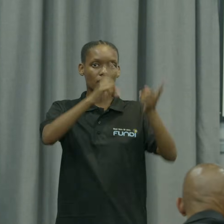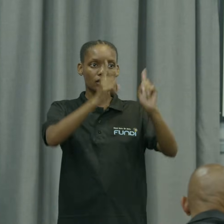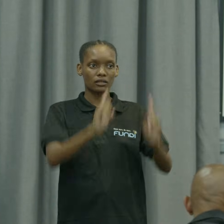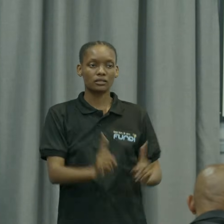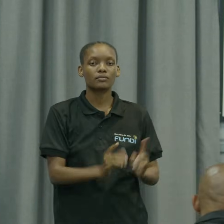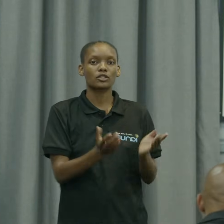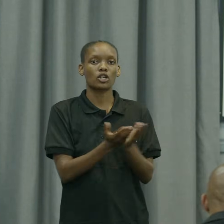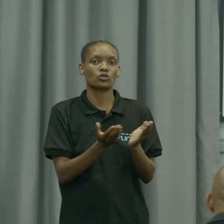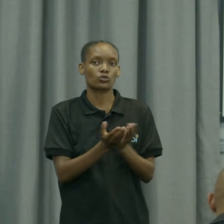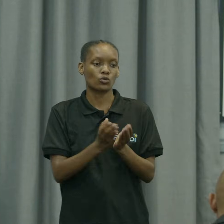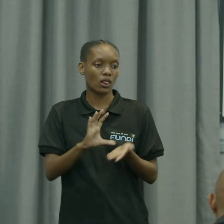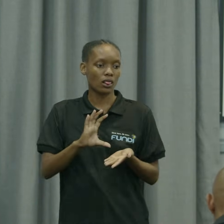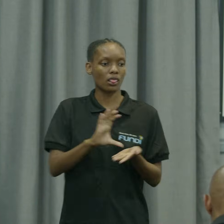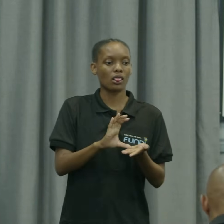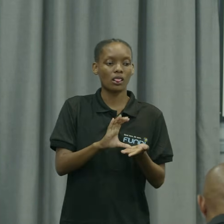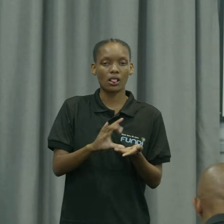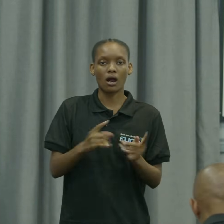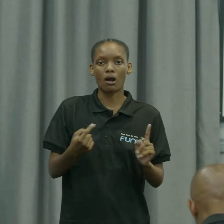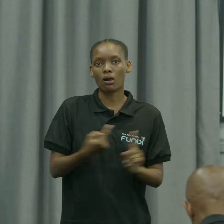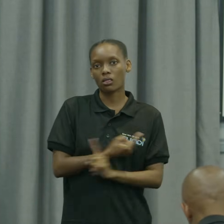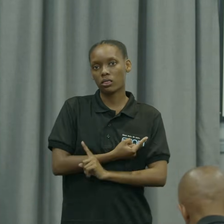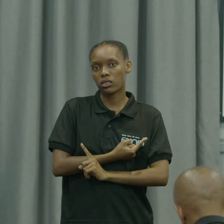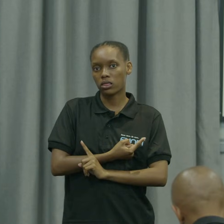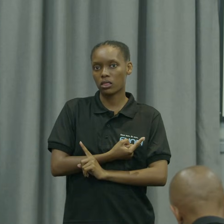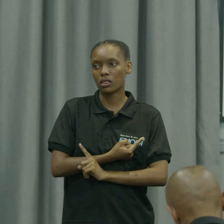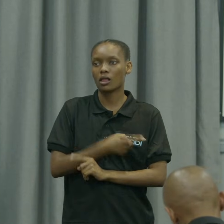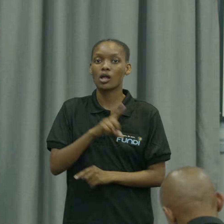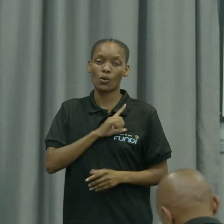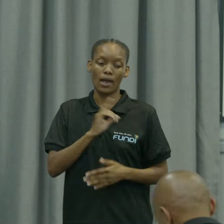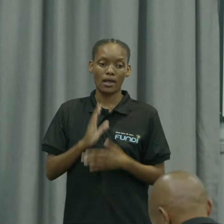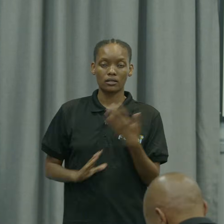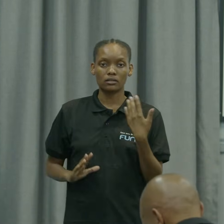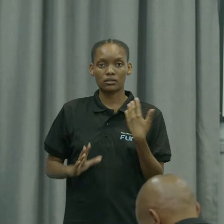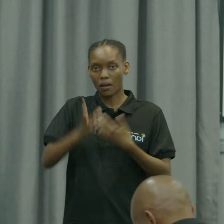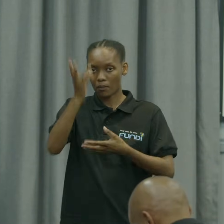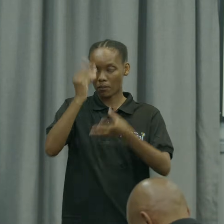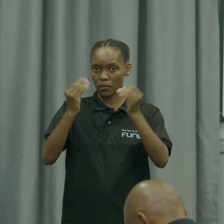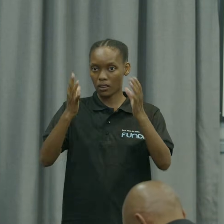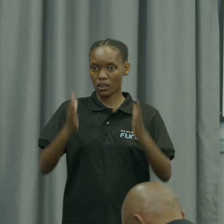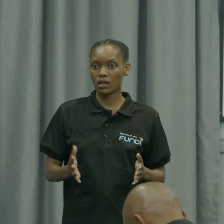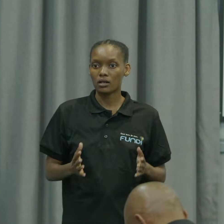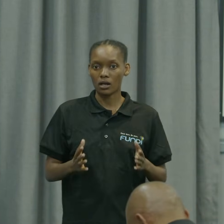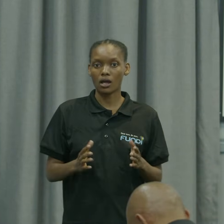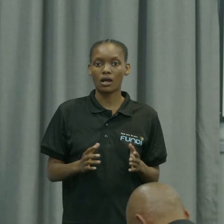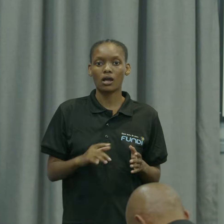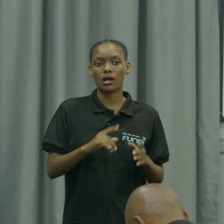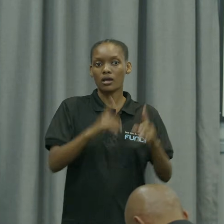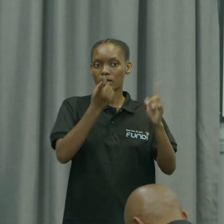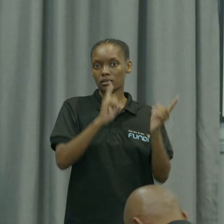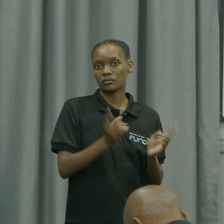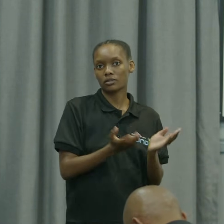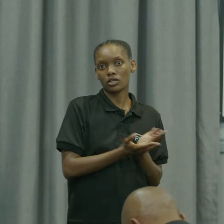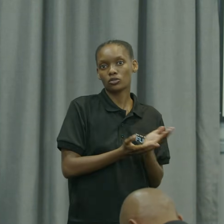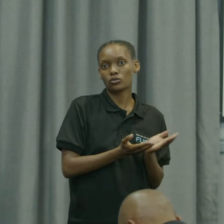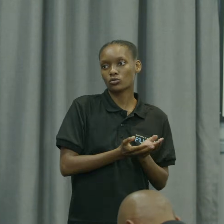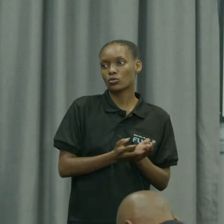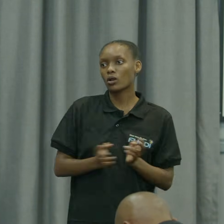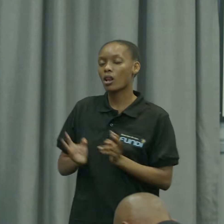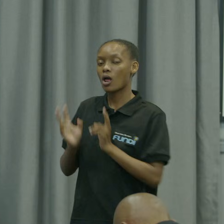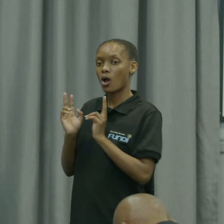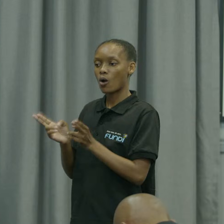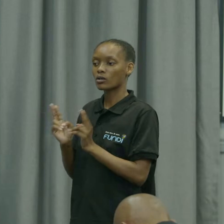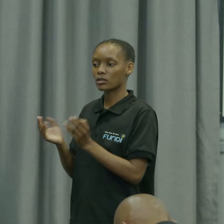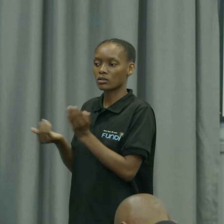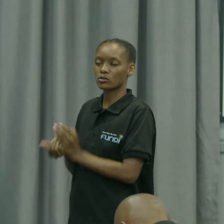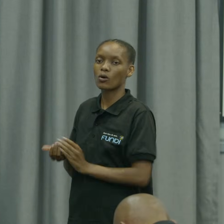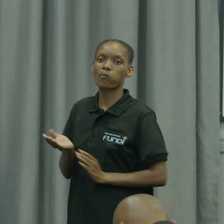it because some of the learners that are in the special school are also in the public ordinary school. So if you fund in terms